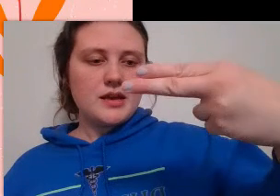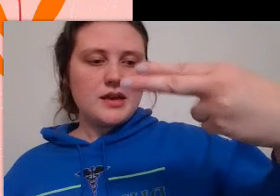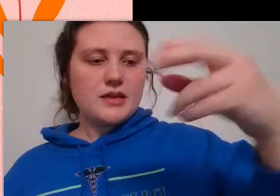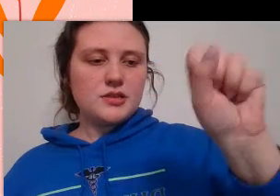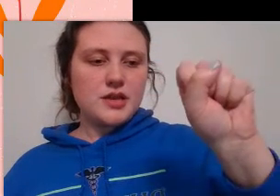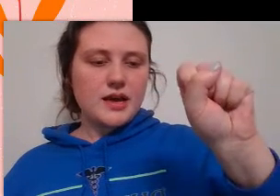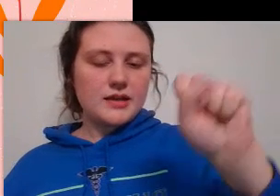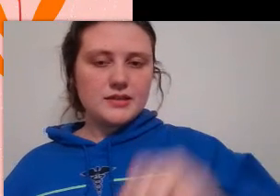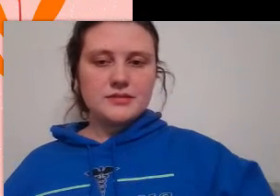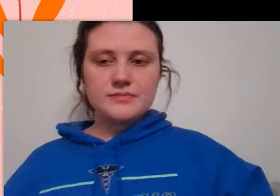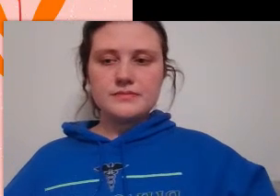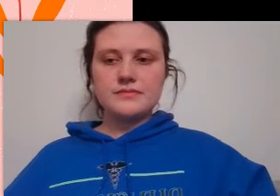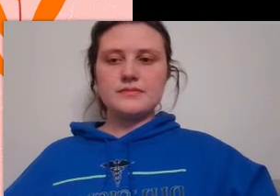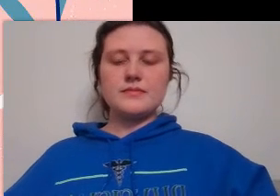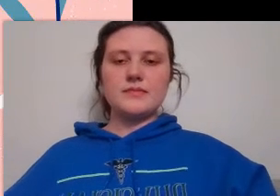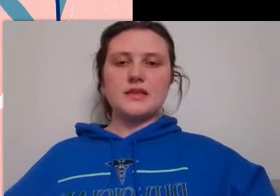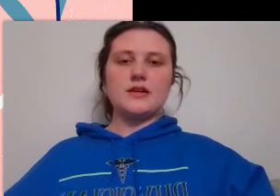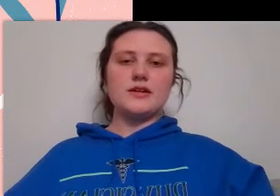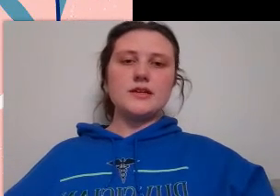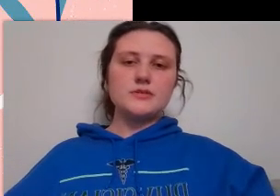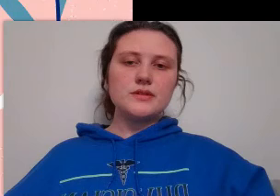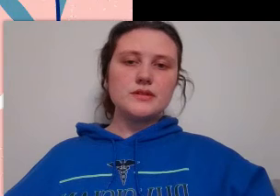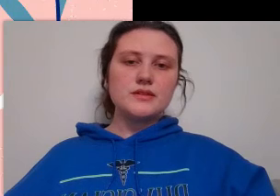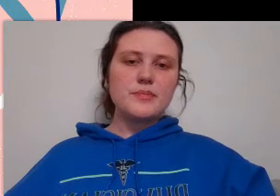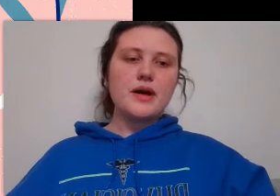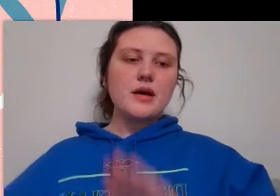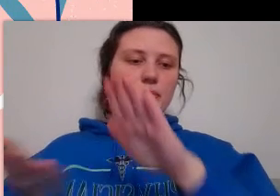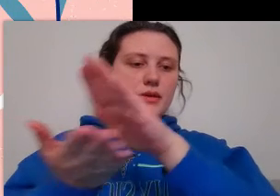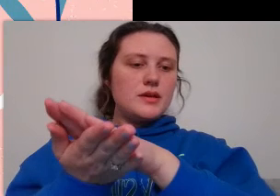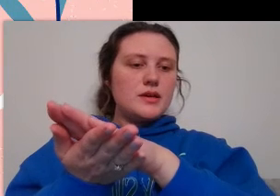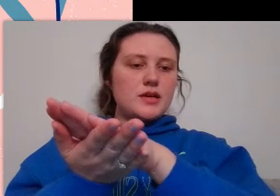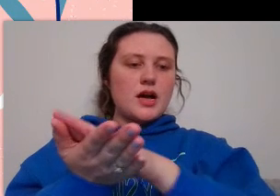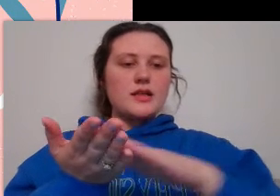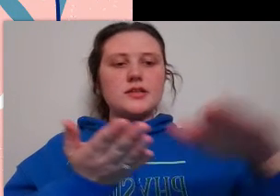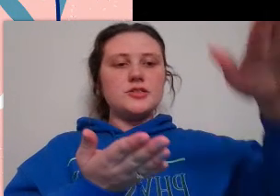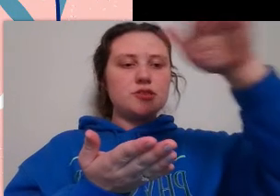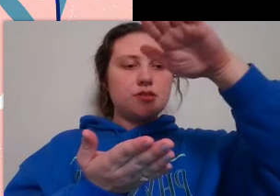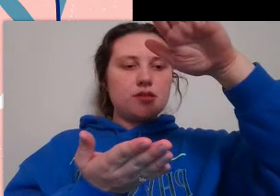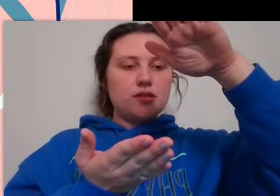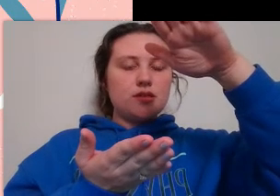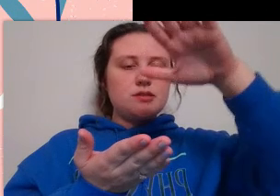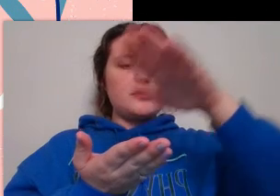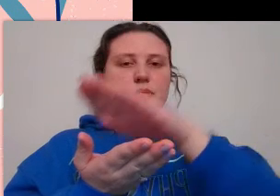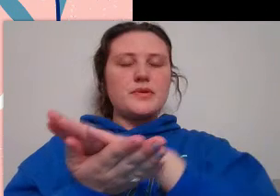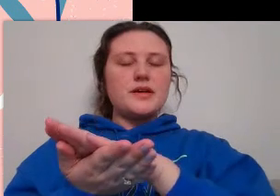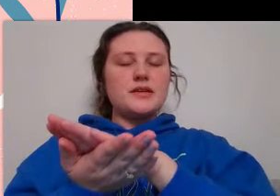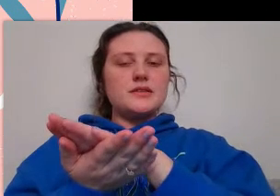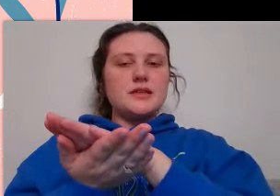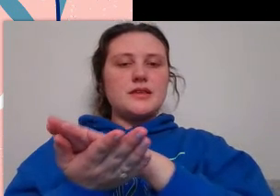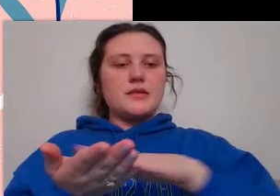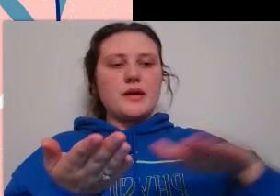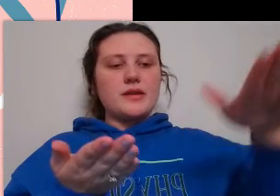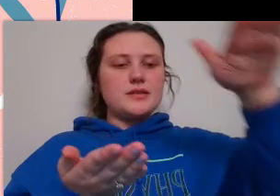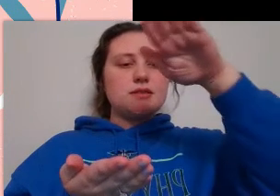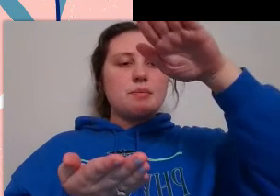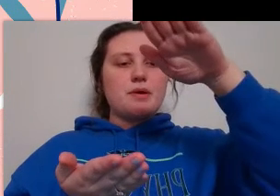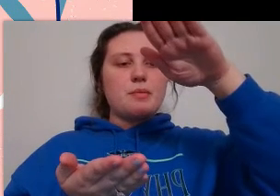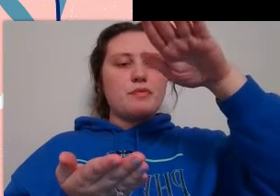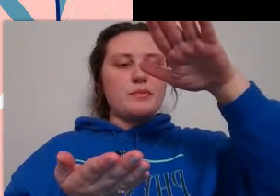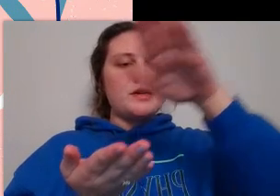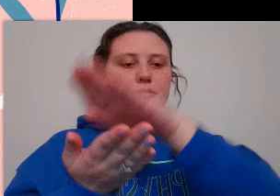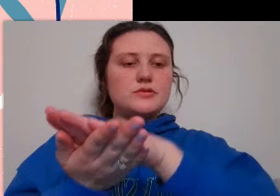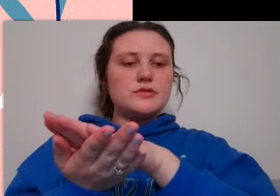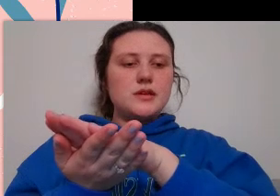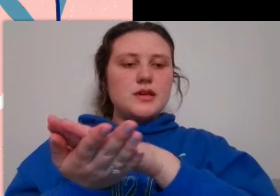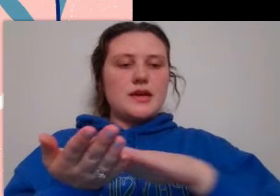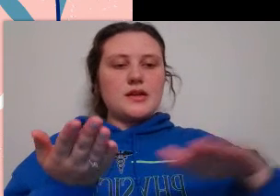that. HS. Then our next one, step up, college. So remember I said think about it, it's a step